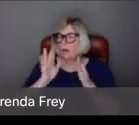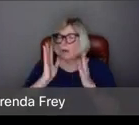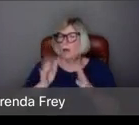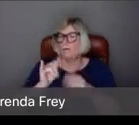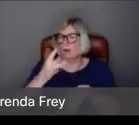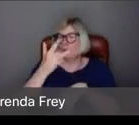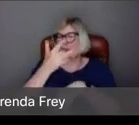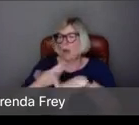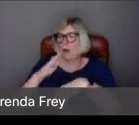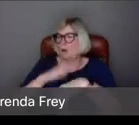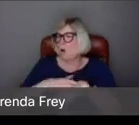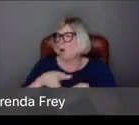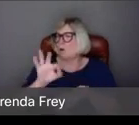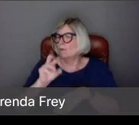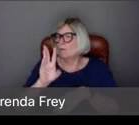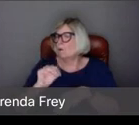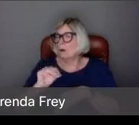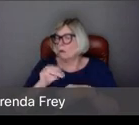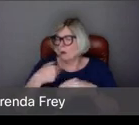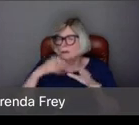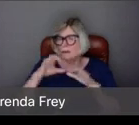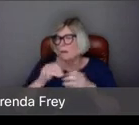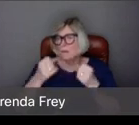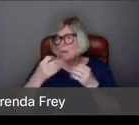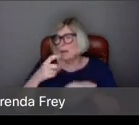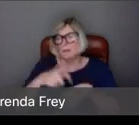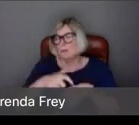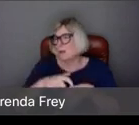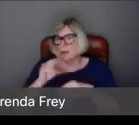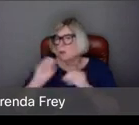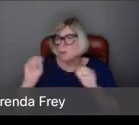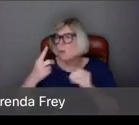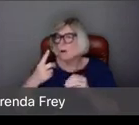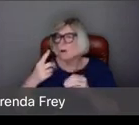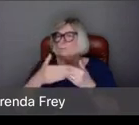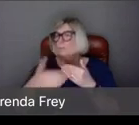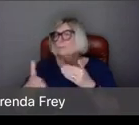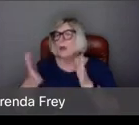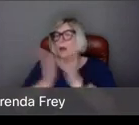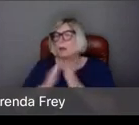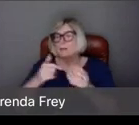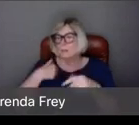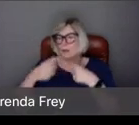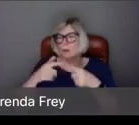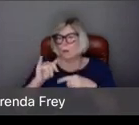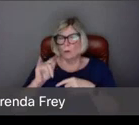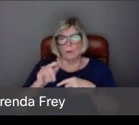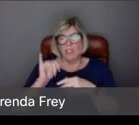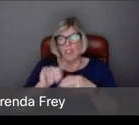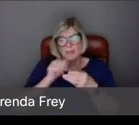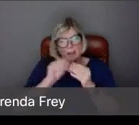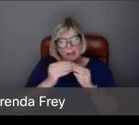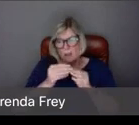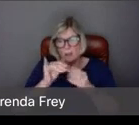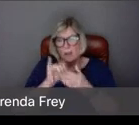I've done it many times and no one has ever asked me for it, other than when it's really important. Just be careful about that because that's not a number that everybody,